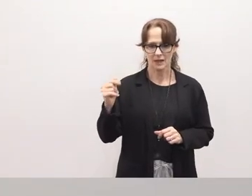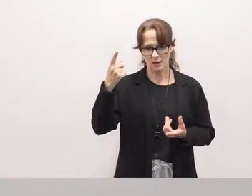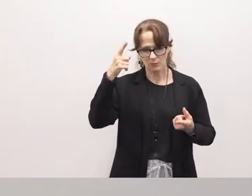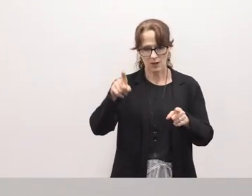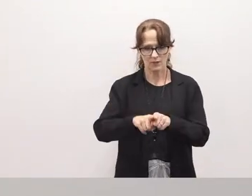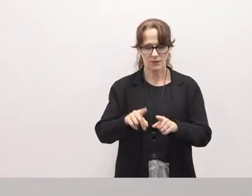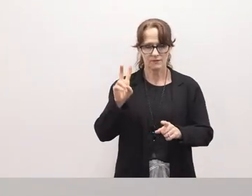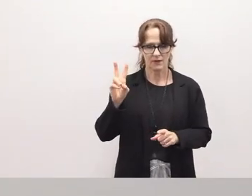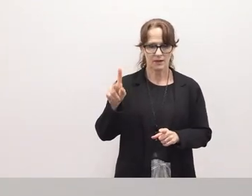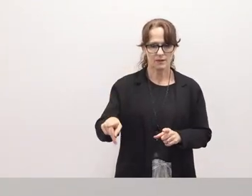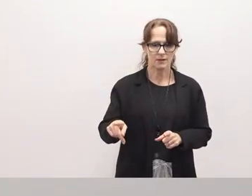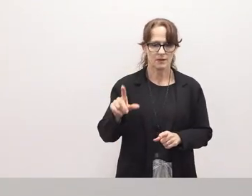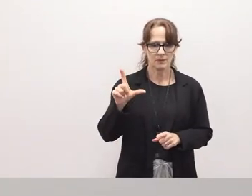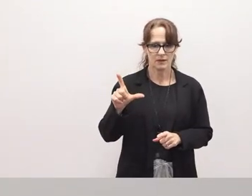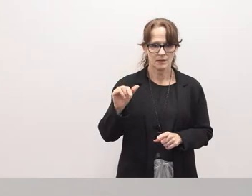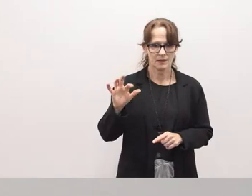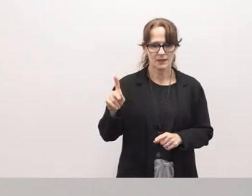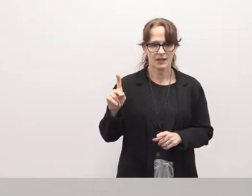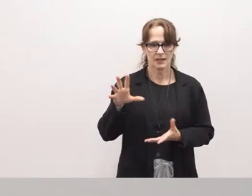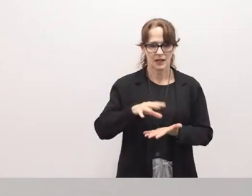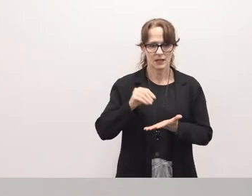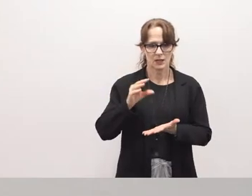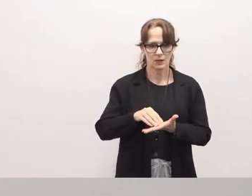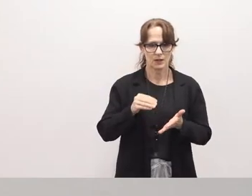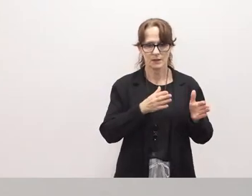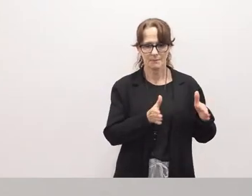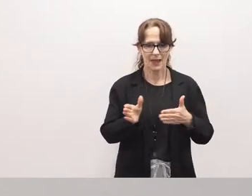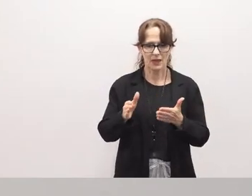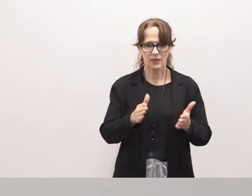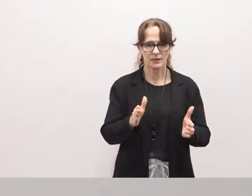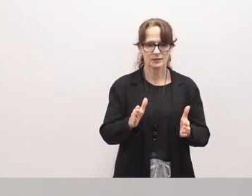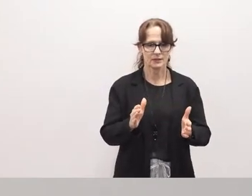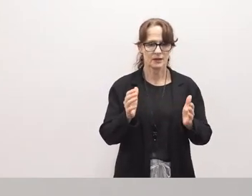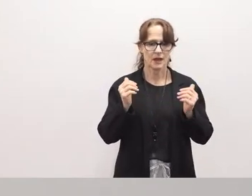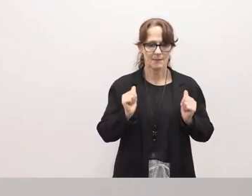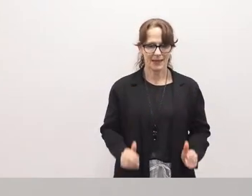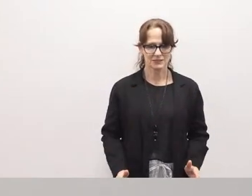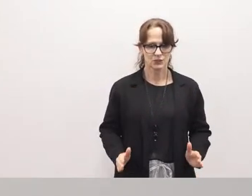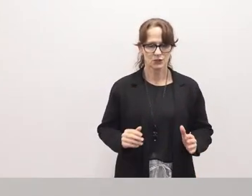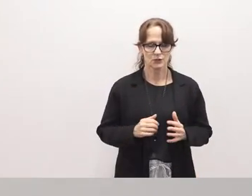vice president of Link Learning Students Pathway Ambassador.